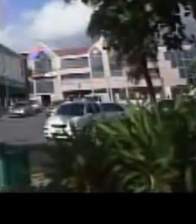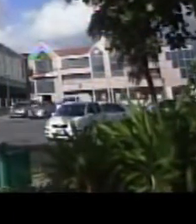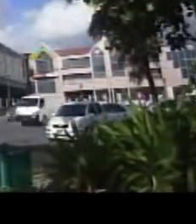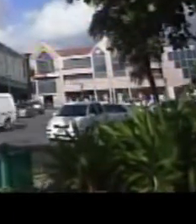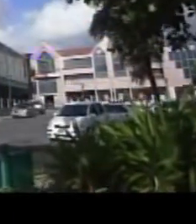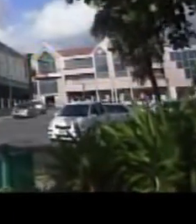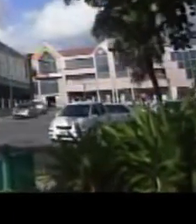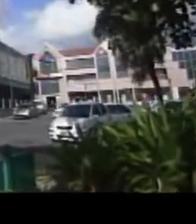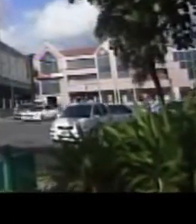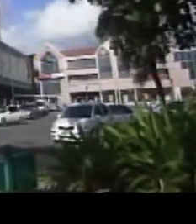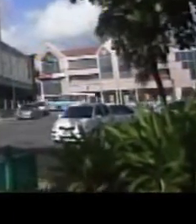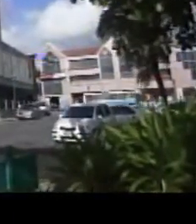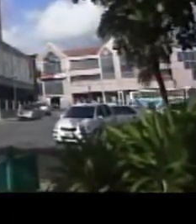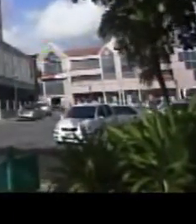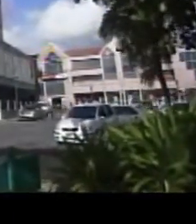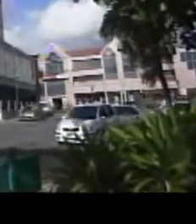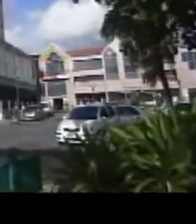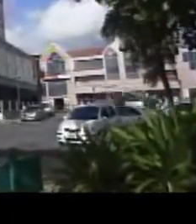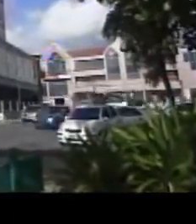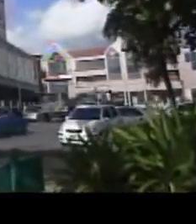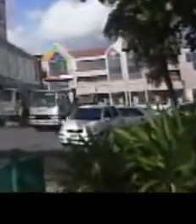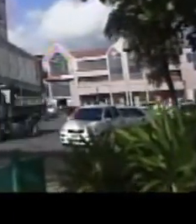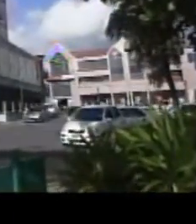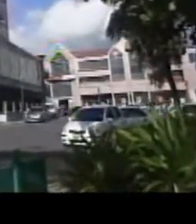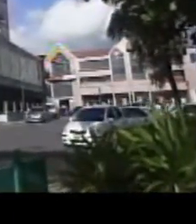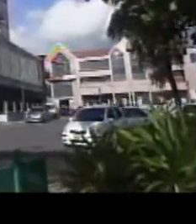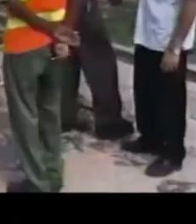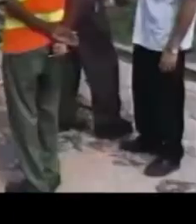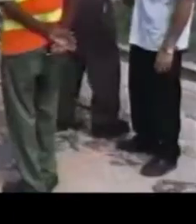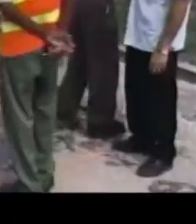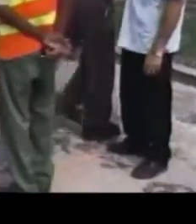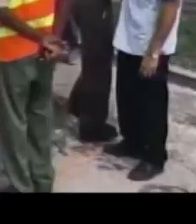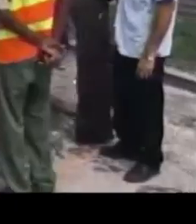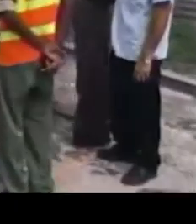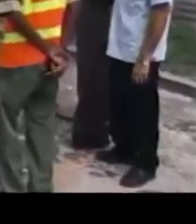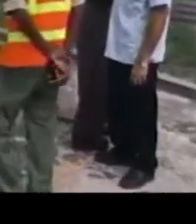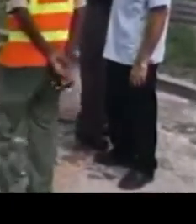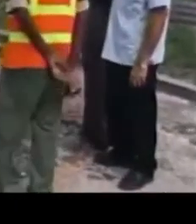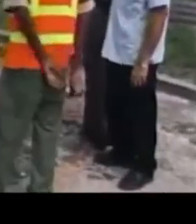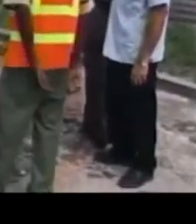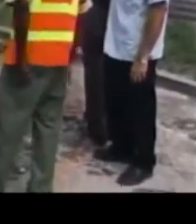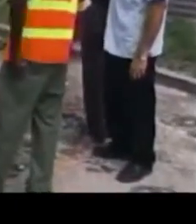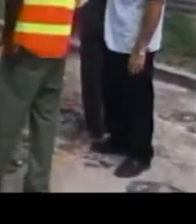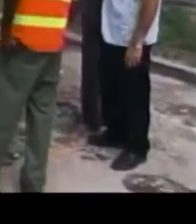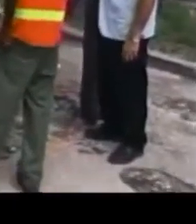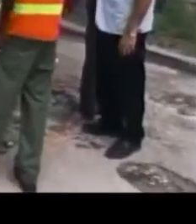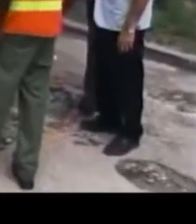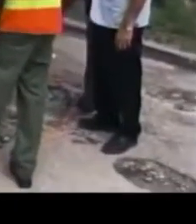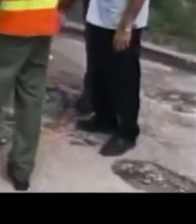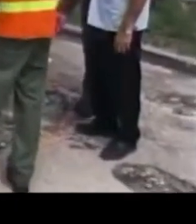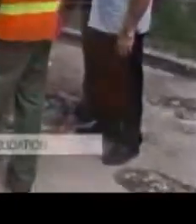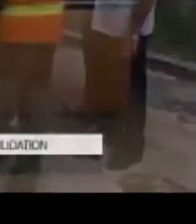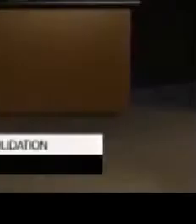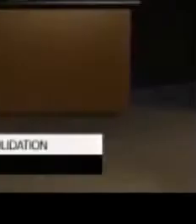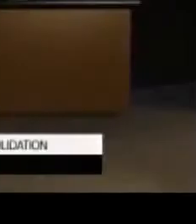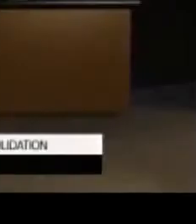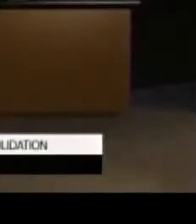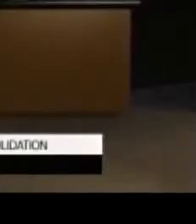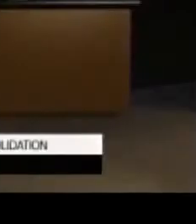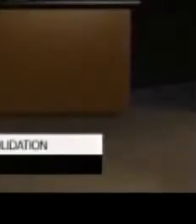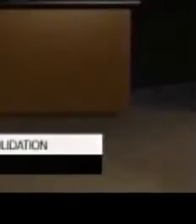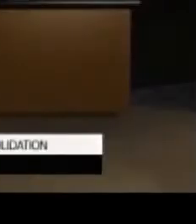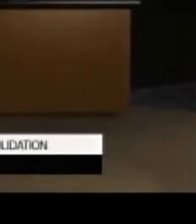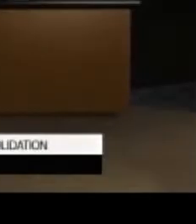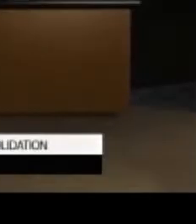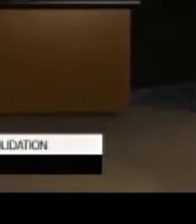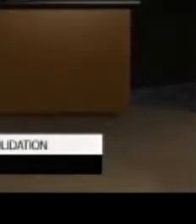Improved tax collections resulting from the suite of measures introduced in recent years, together with the containment of non-interest expenditure, enabled the deficit